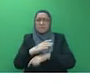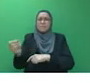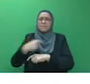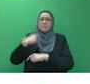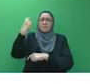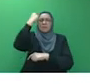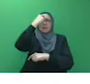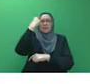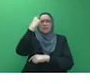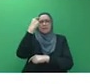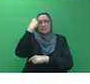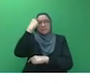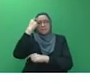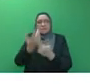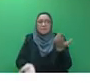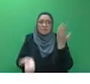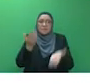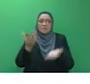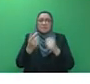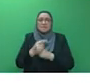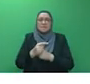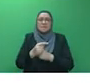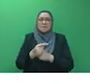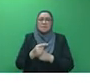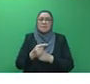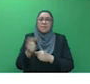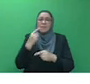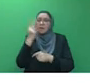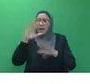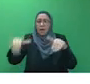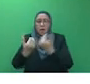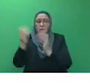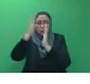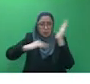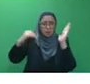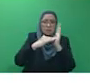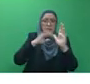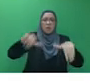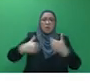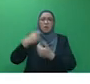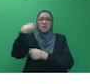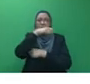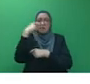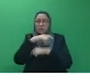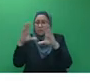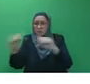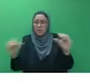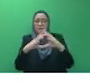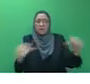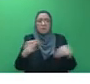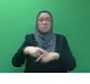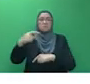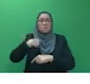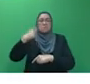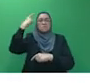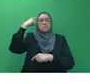so i was thinking like okay well and i we've seen we we saw how new zealand dealt with it how taiwan that was out south korea